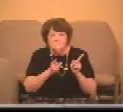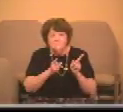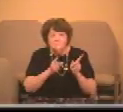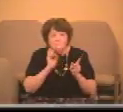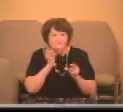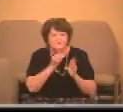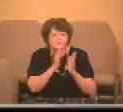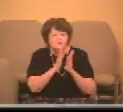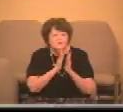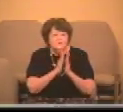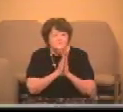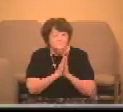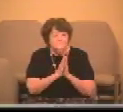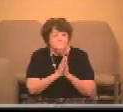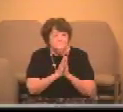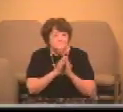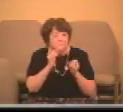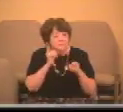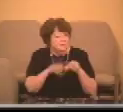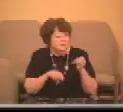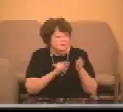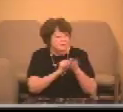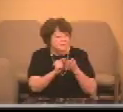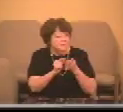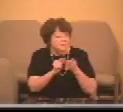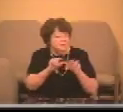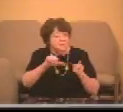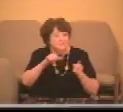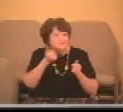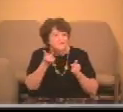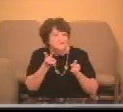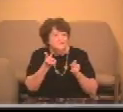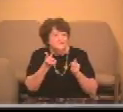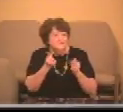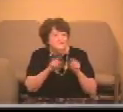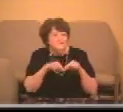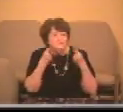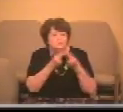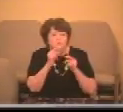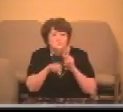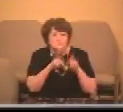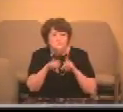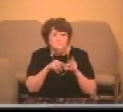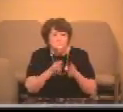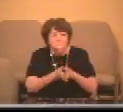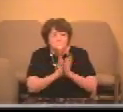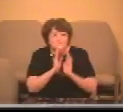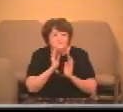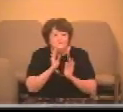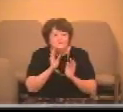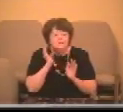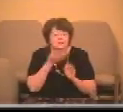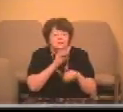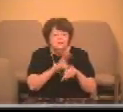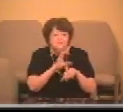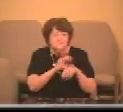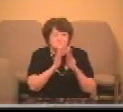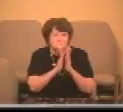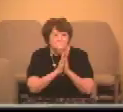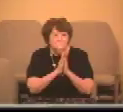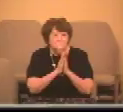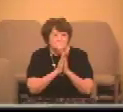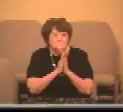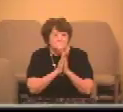Sunday. Yet another group of people are saying, Christ Church, pray for me. And so, Father, we pray for these.